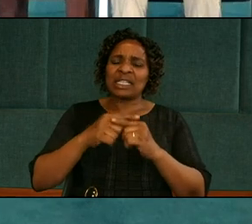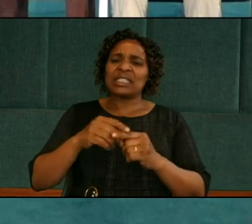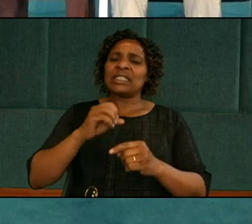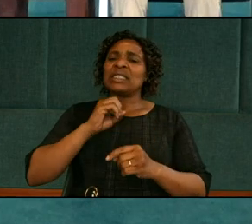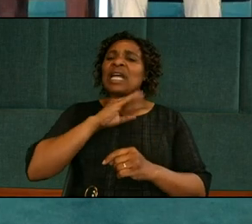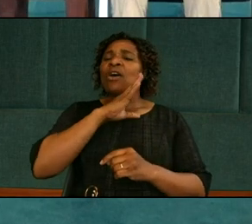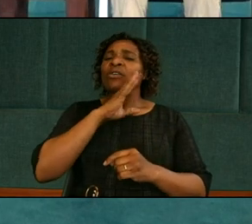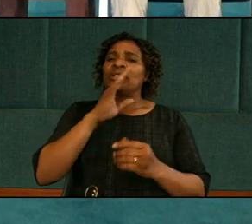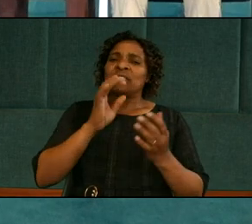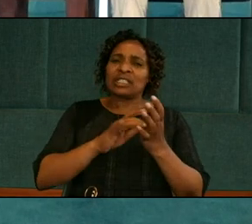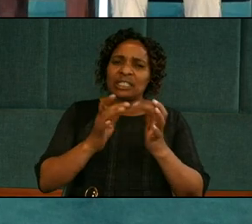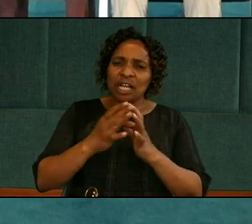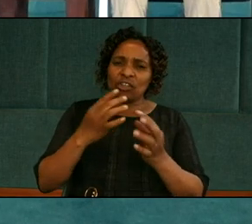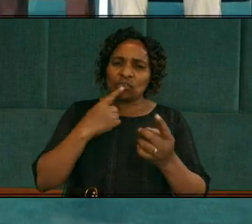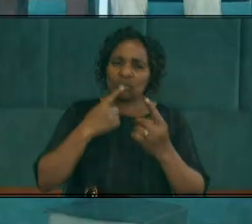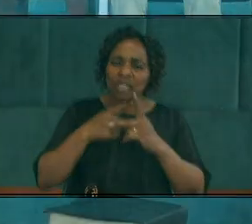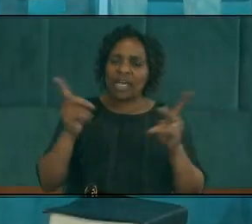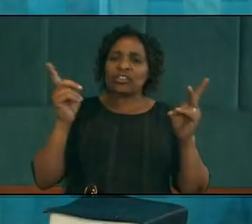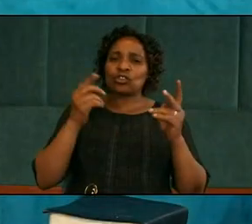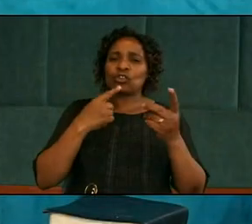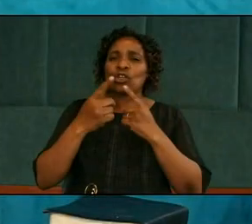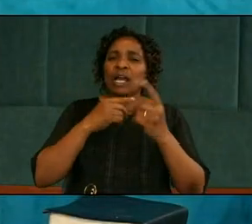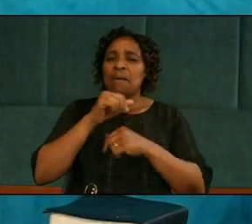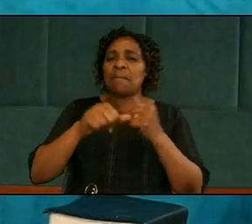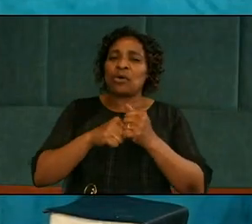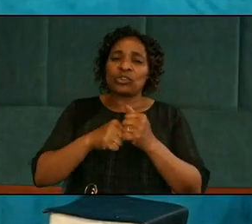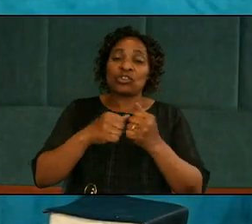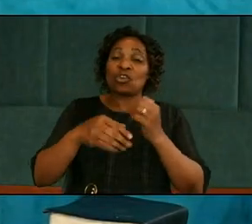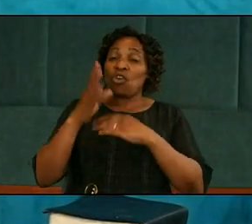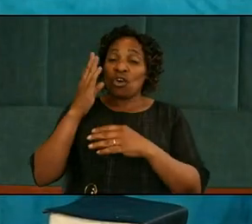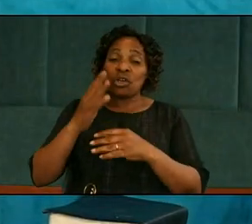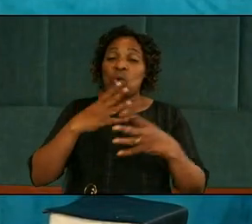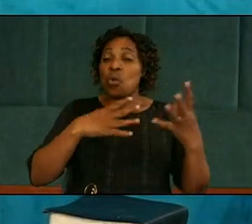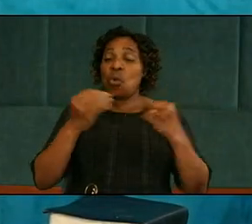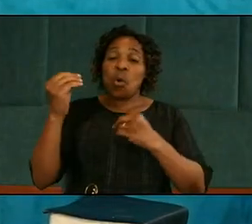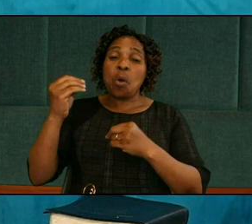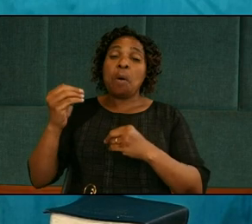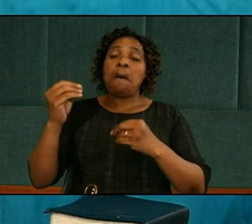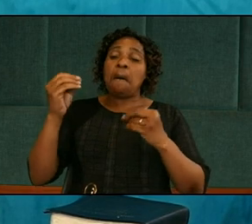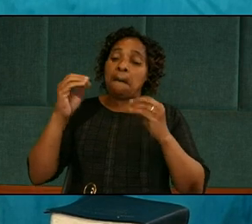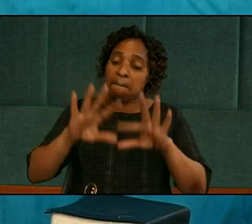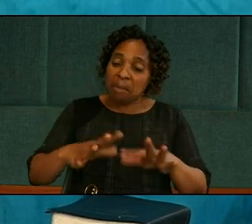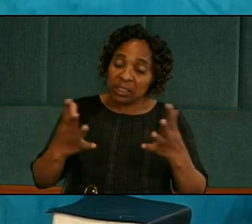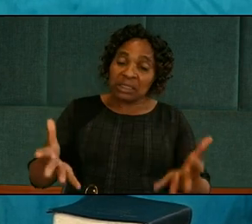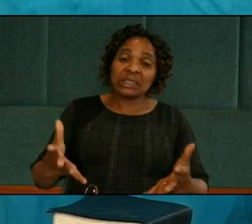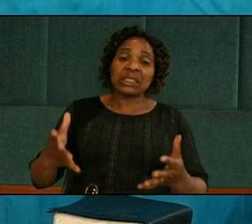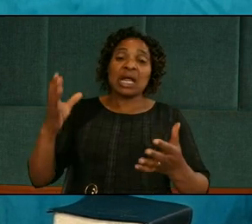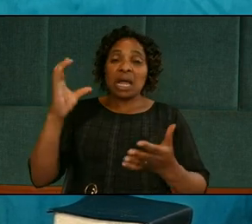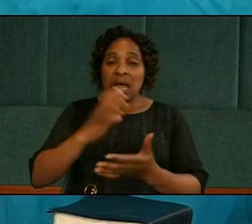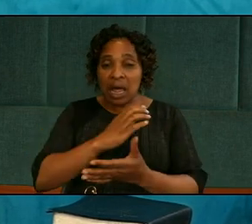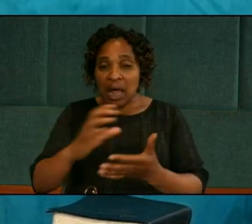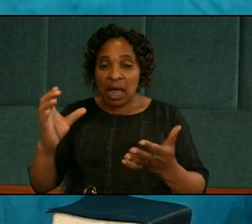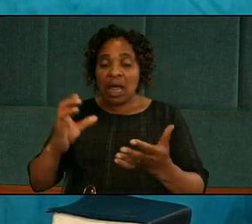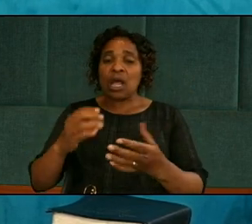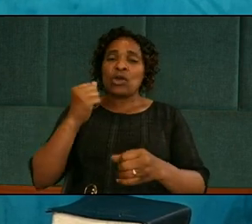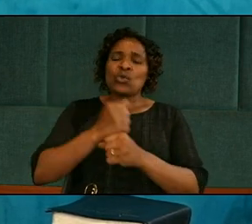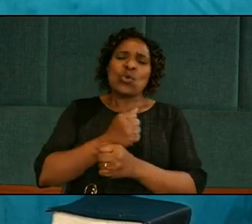or started talking about God. They want you to go party and drink and all these ungodly